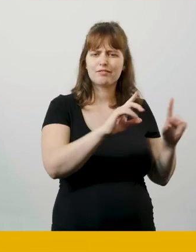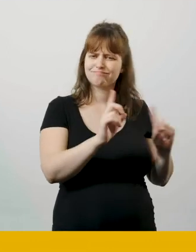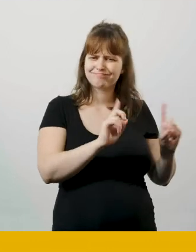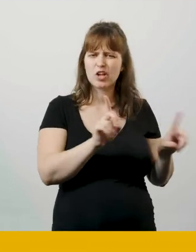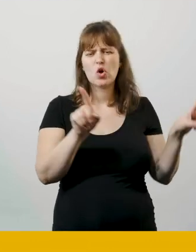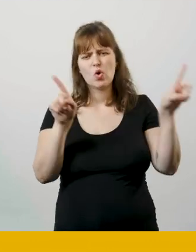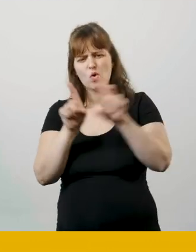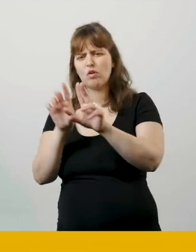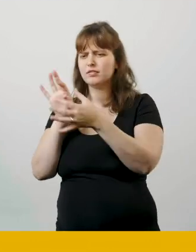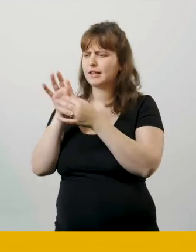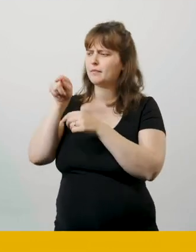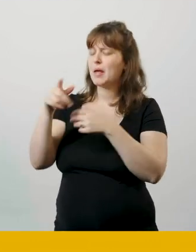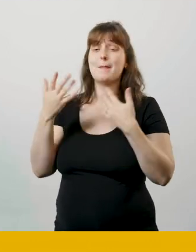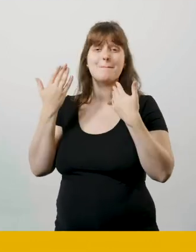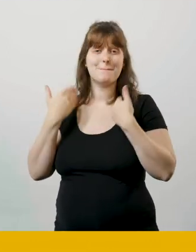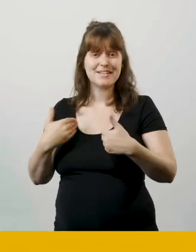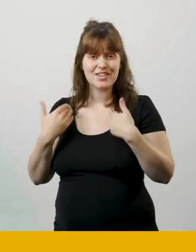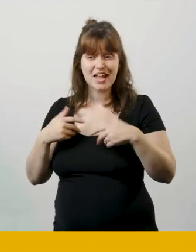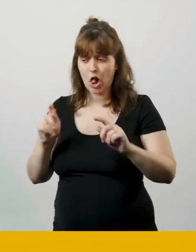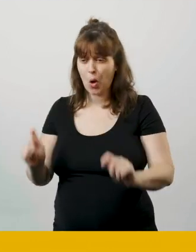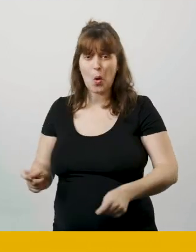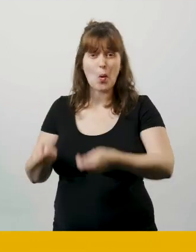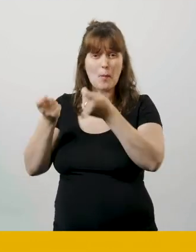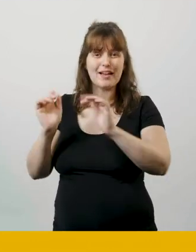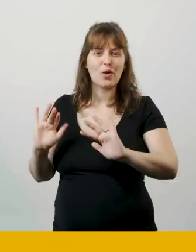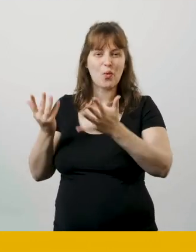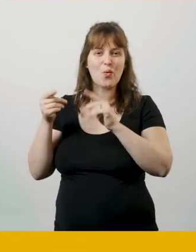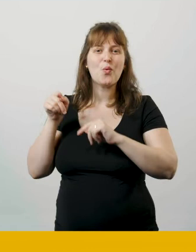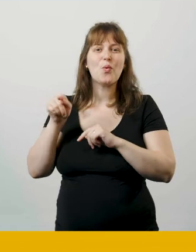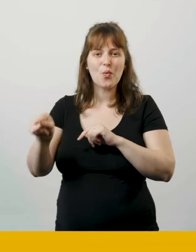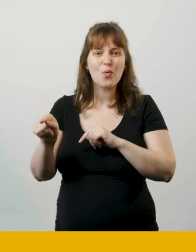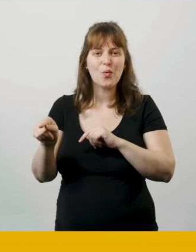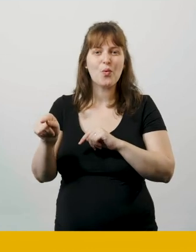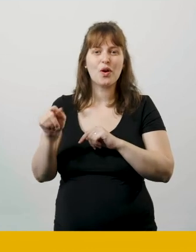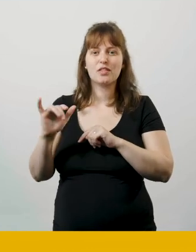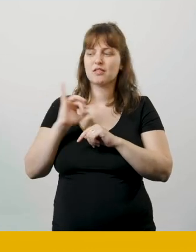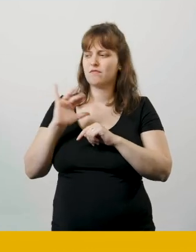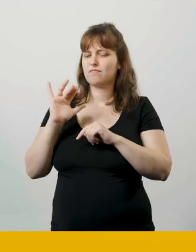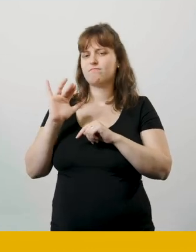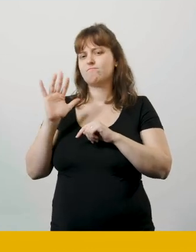about how you train your personnel, how you structure